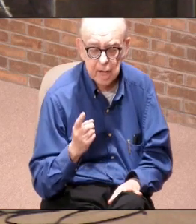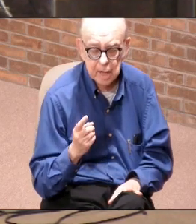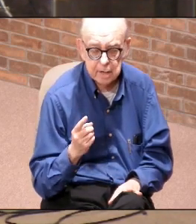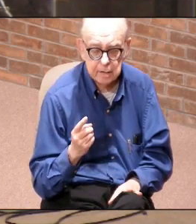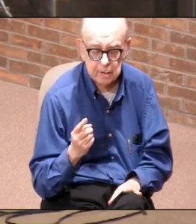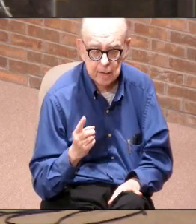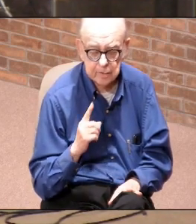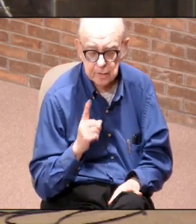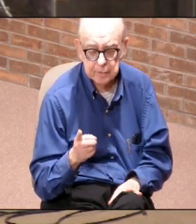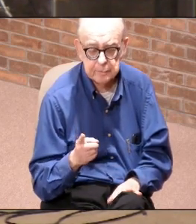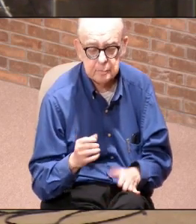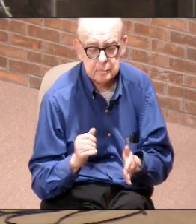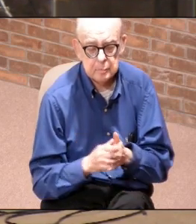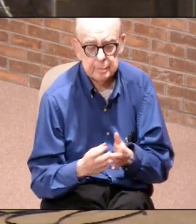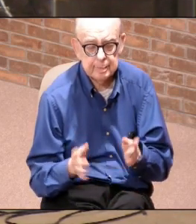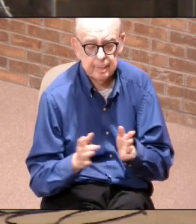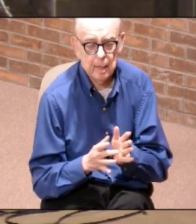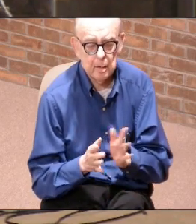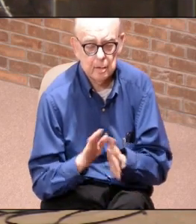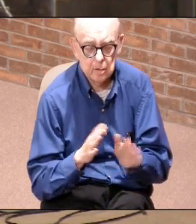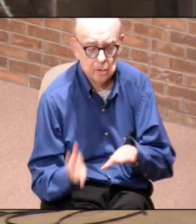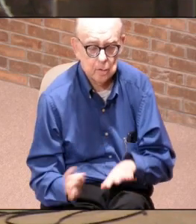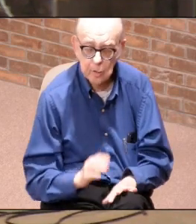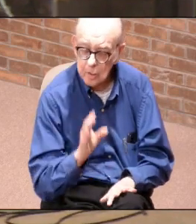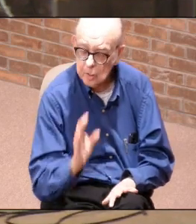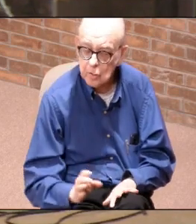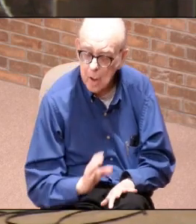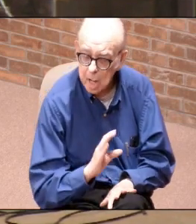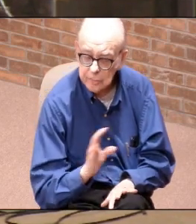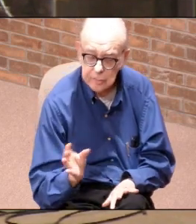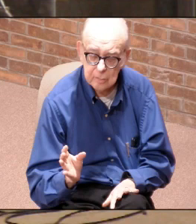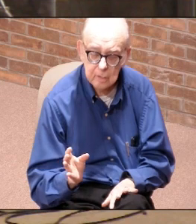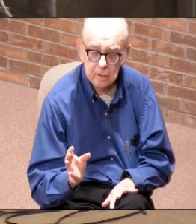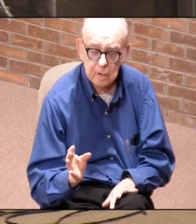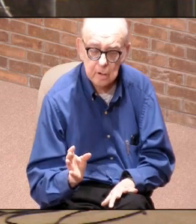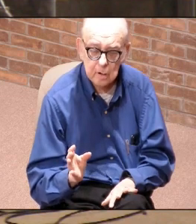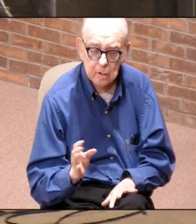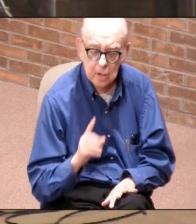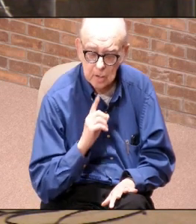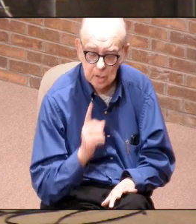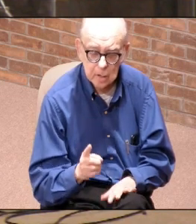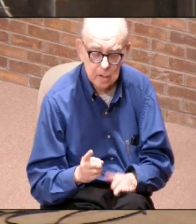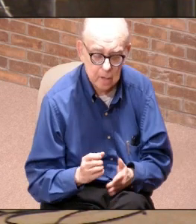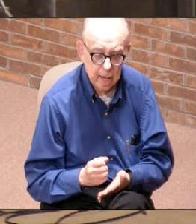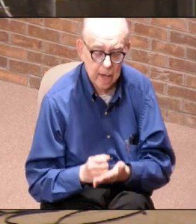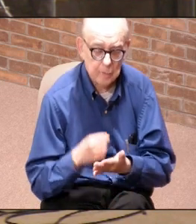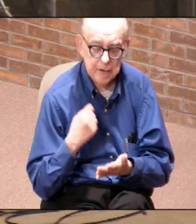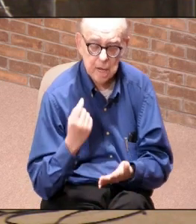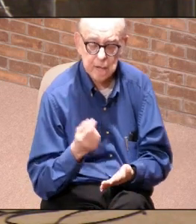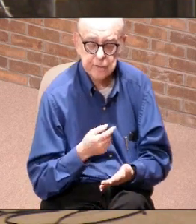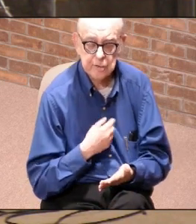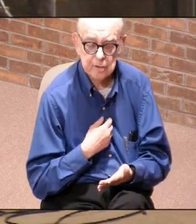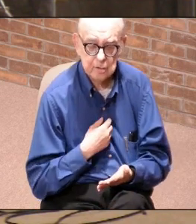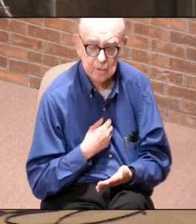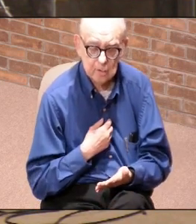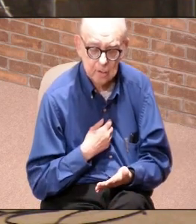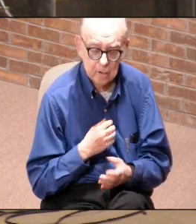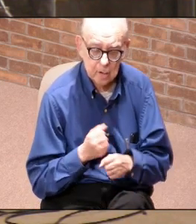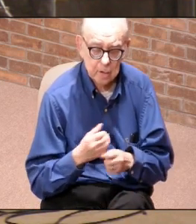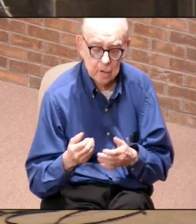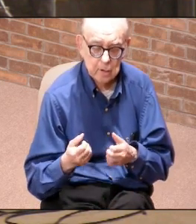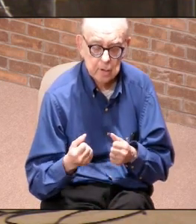understand is that when Jesus died on the cross, it was helping us to